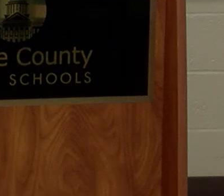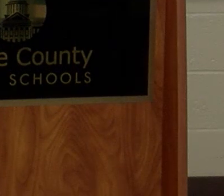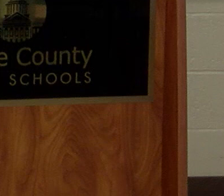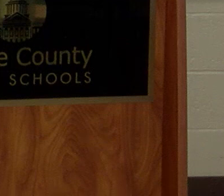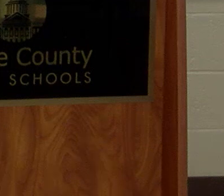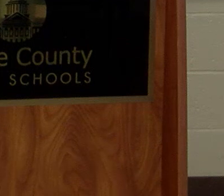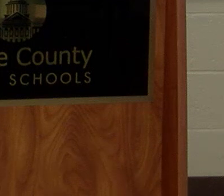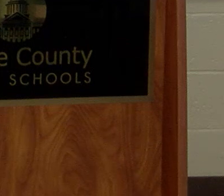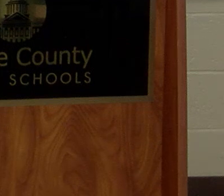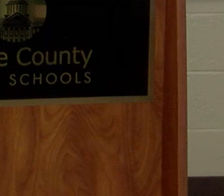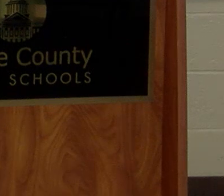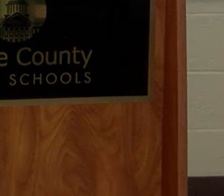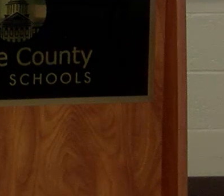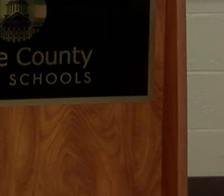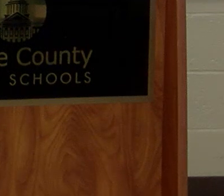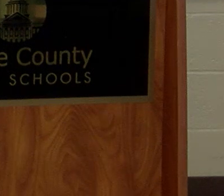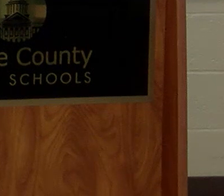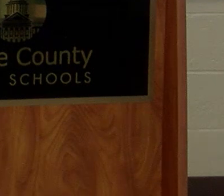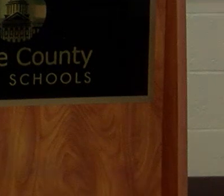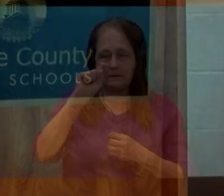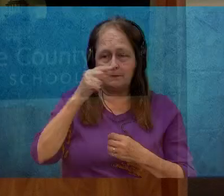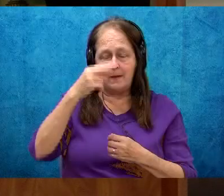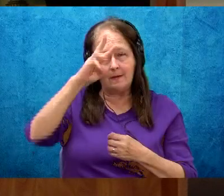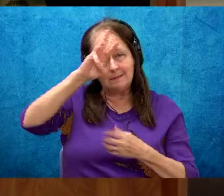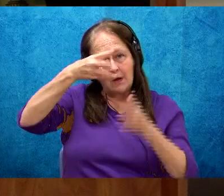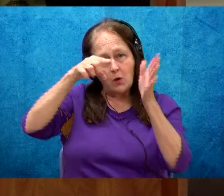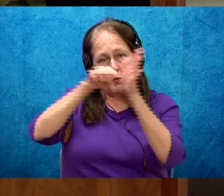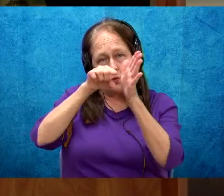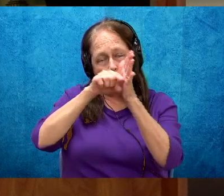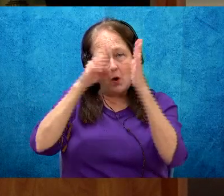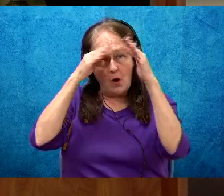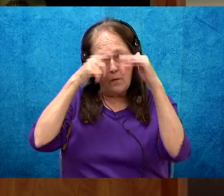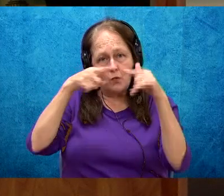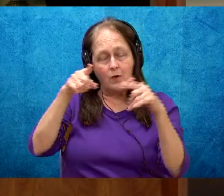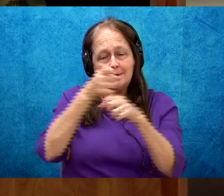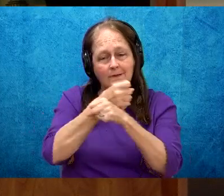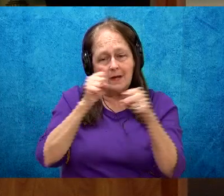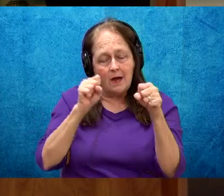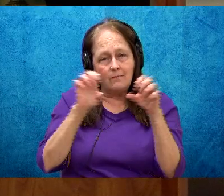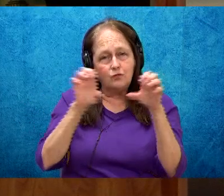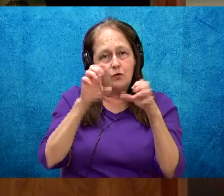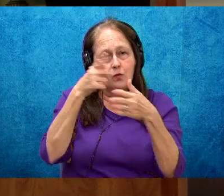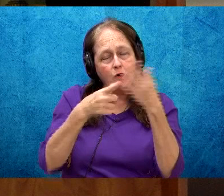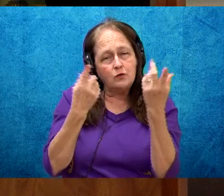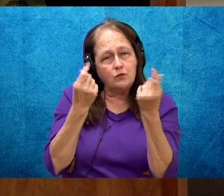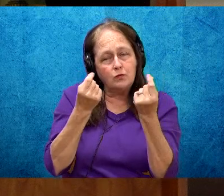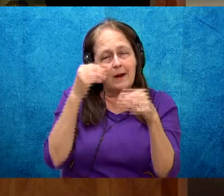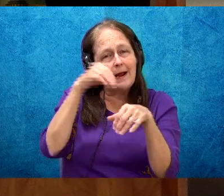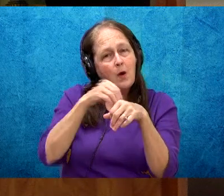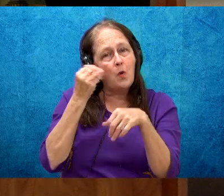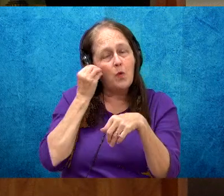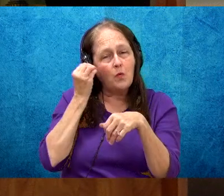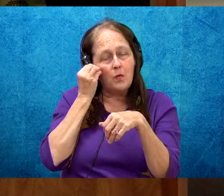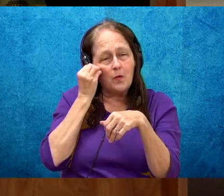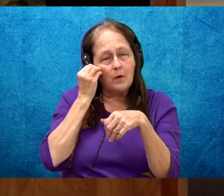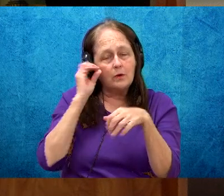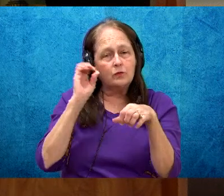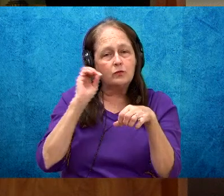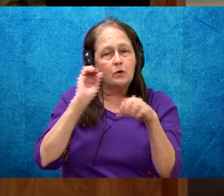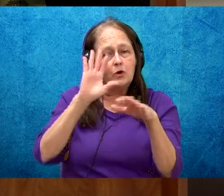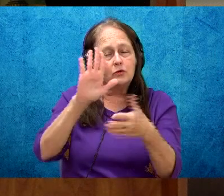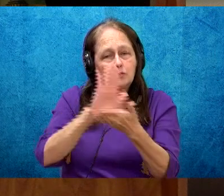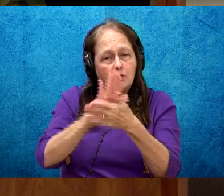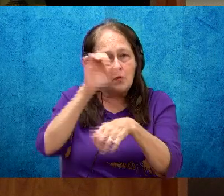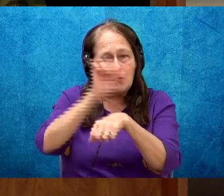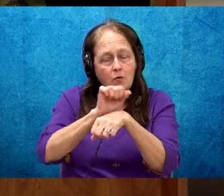at Callaway Smith, 6th grade. I hope you are all safe and doing what you're supposed to do at home. You're doing your schoolwork,